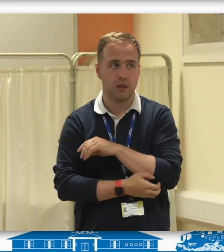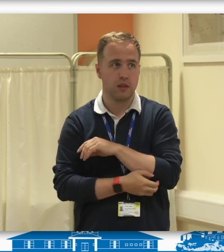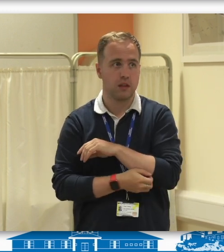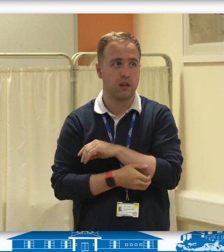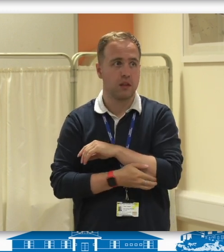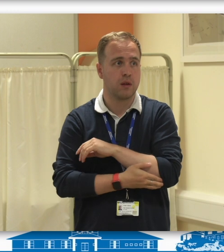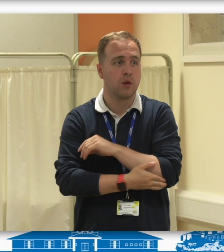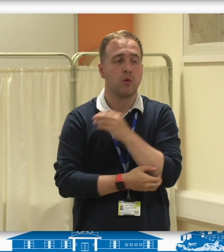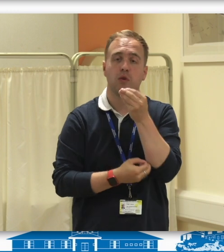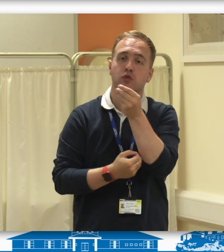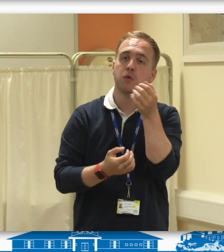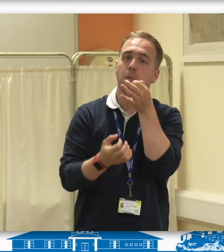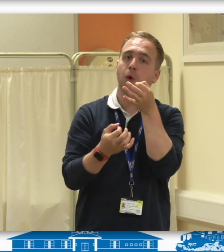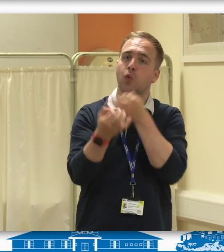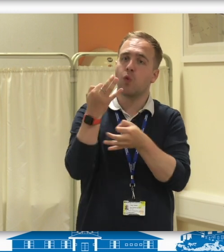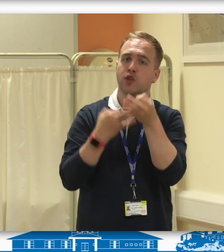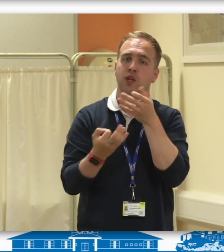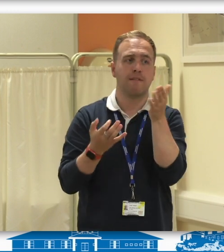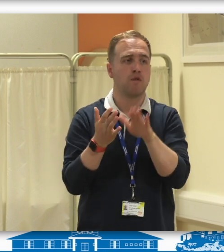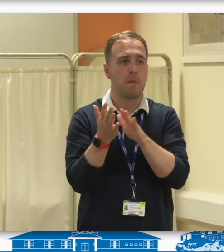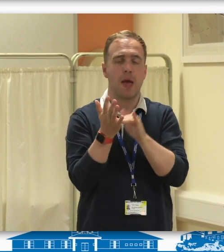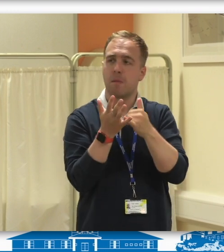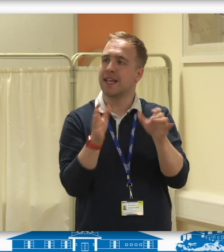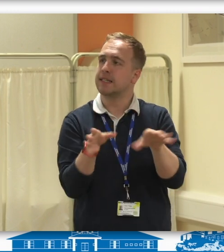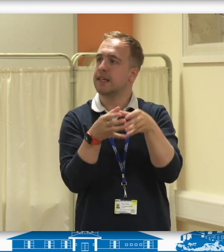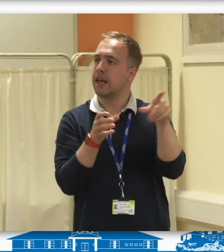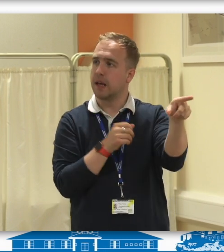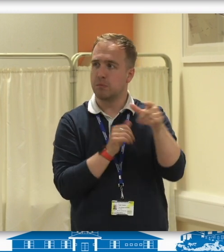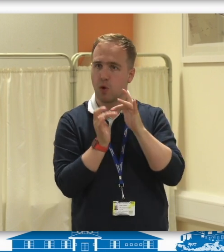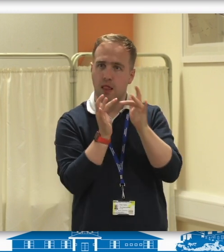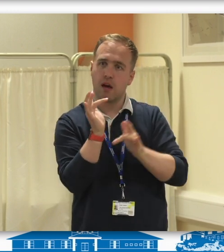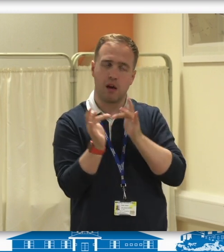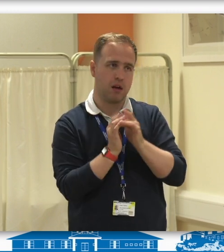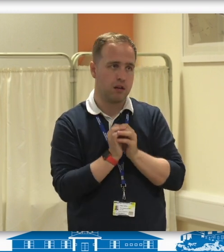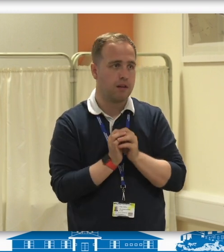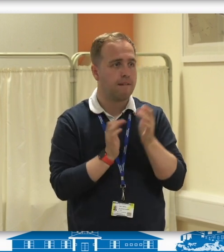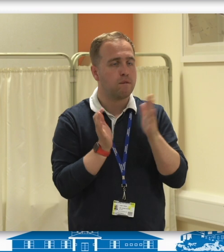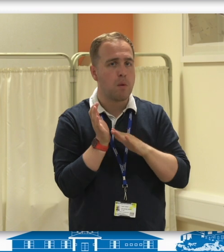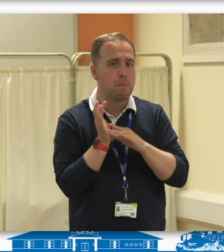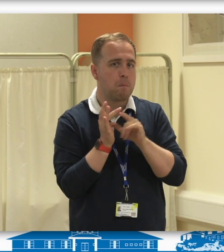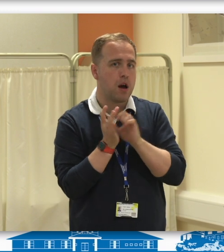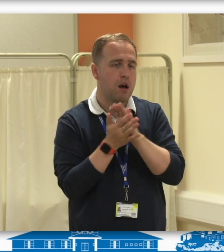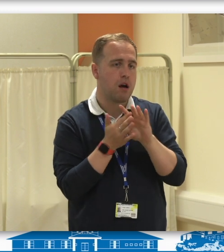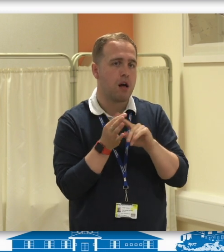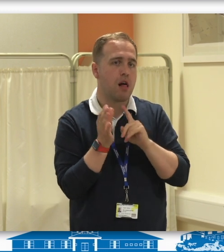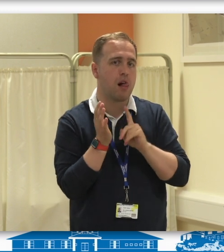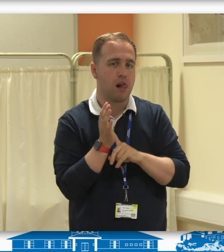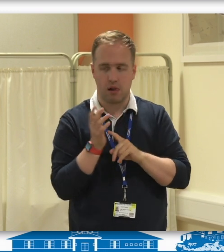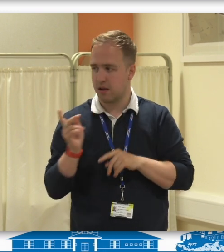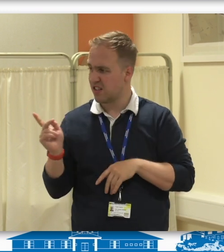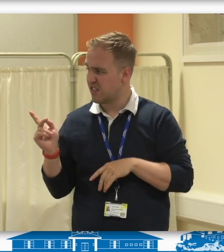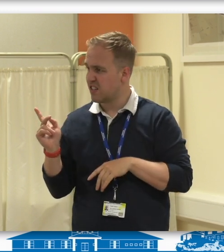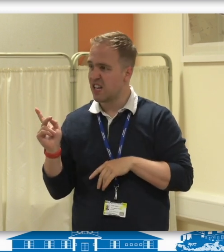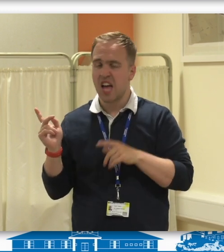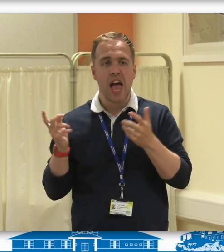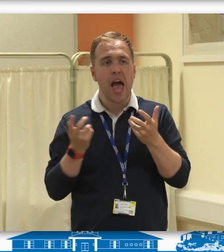We've just got a couple of questions from Teams as well, if we can go there first. From Michael, how do you manage